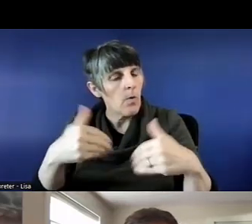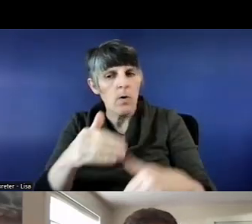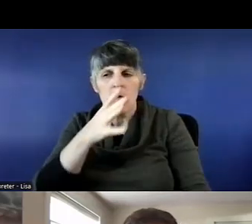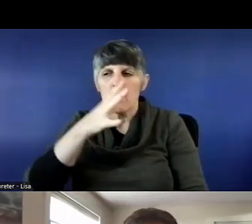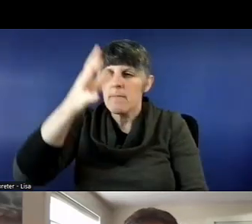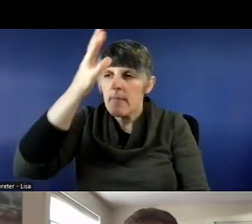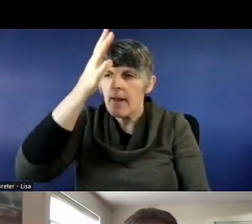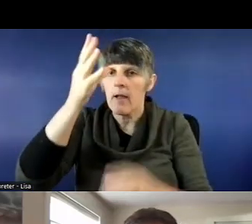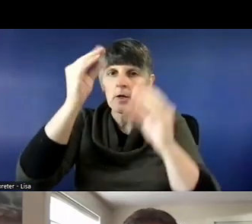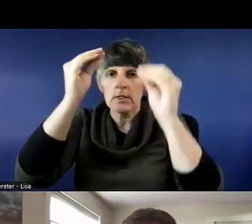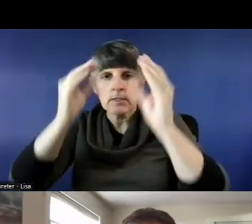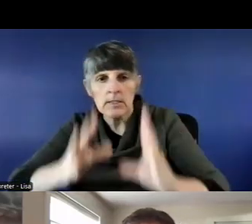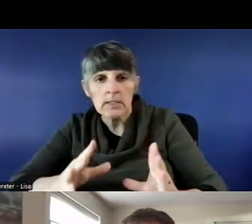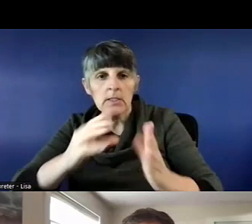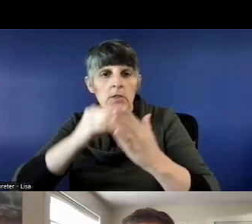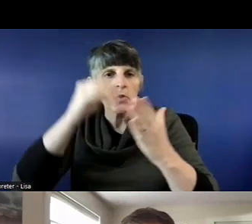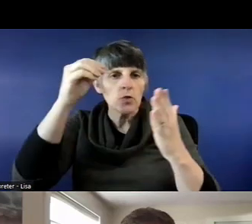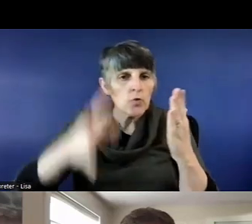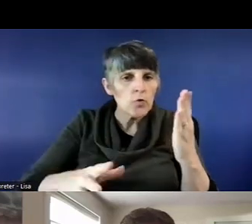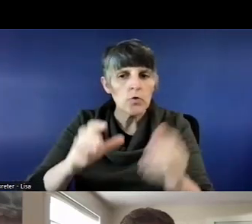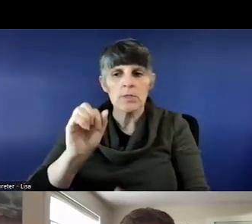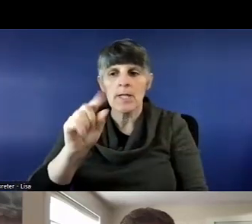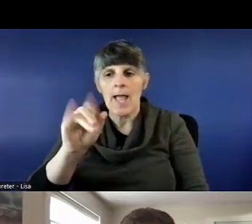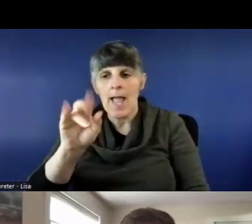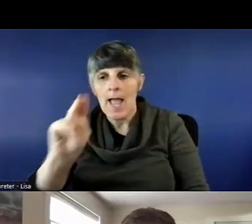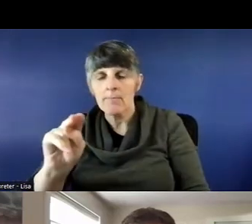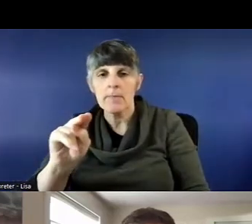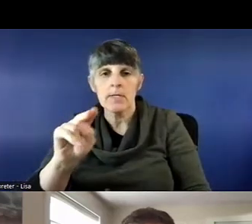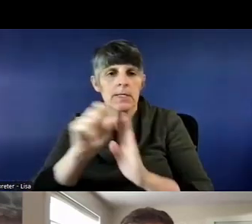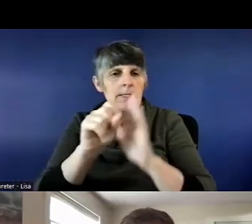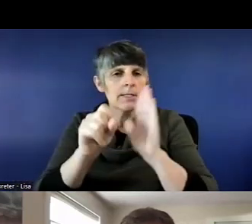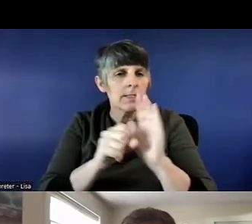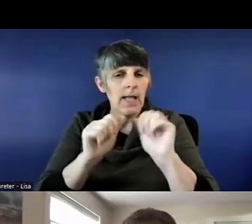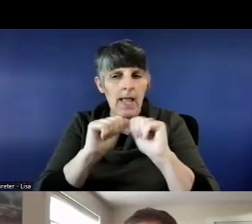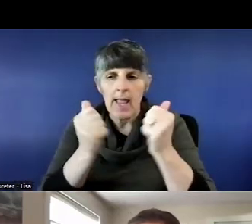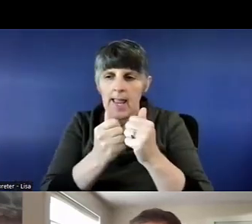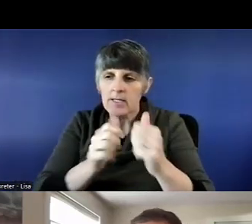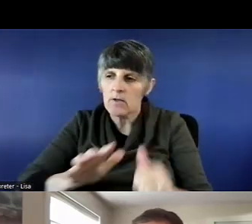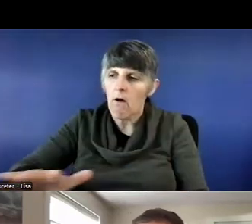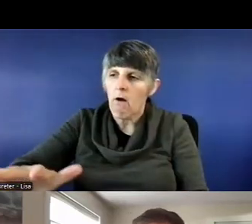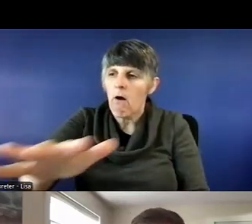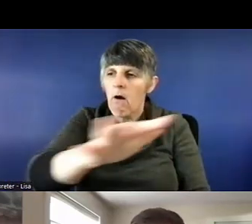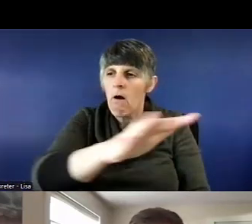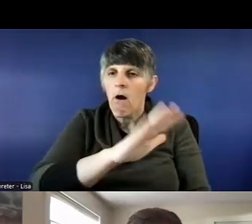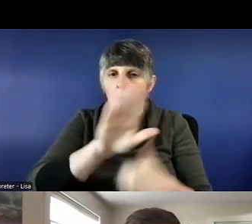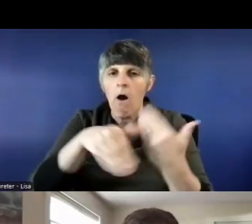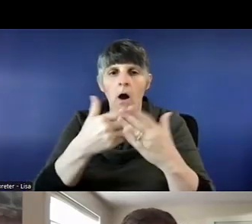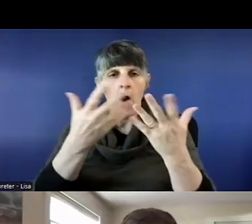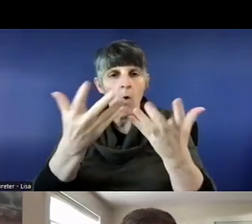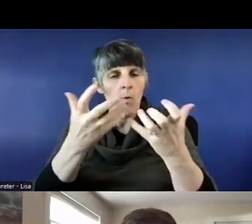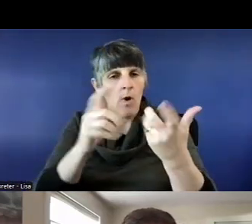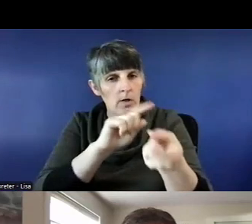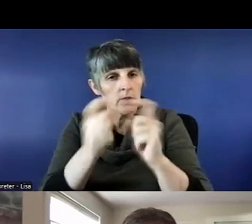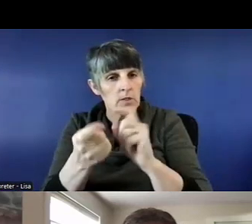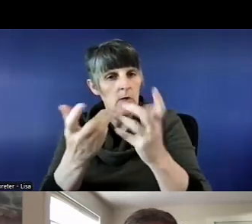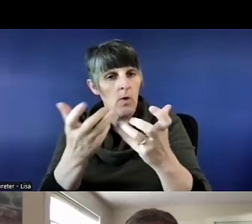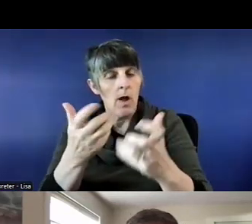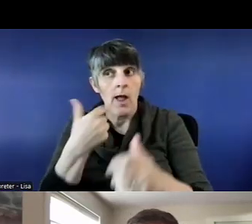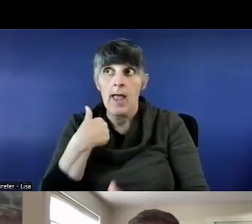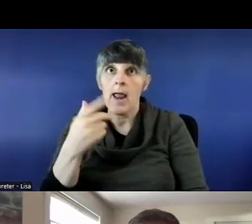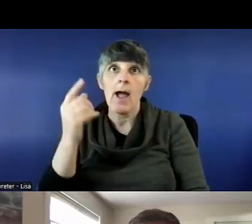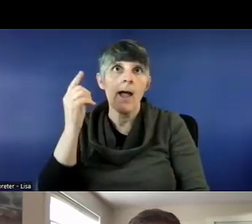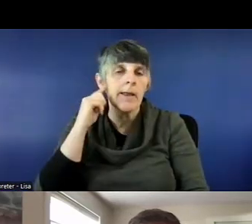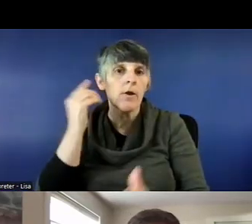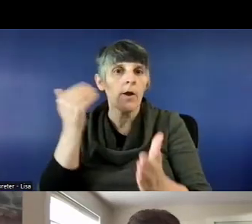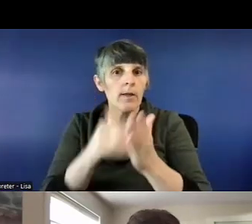teachers, students, administrators, and state agencies are all interested in making changes. And I hear again and